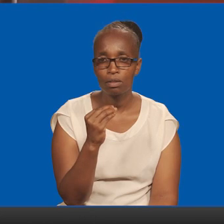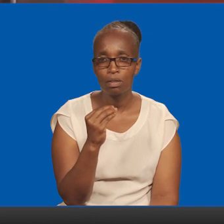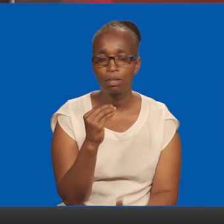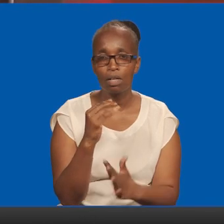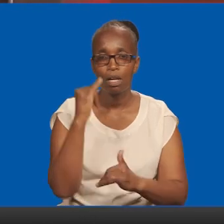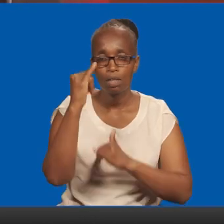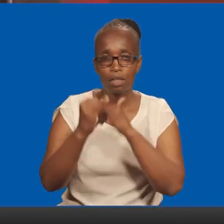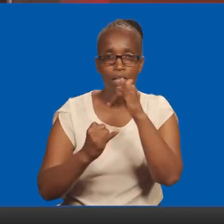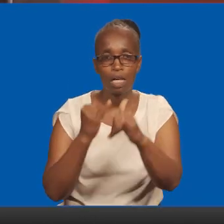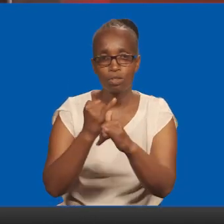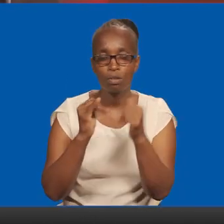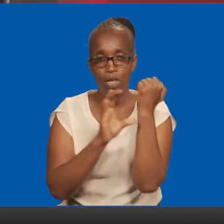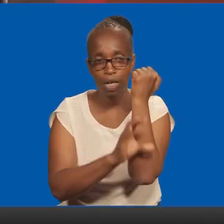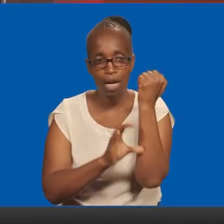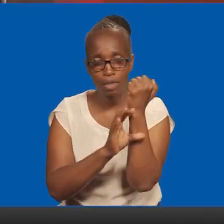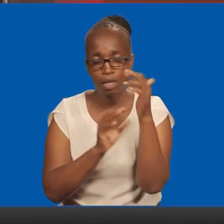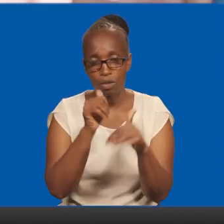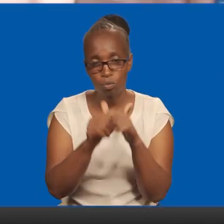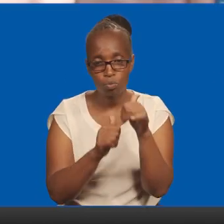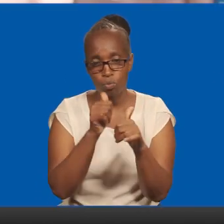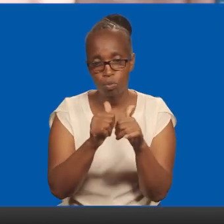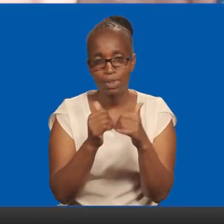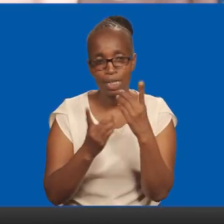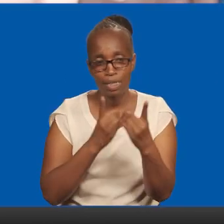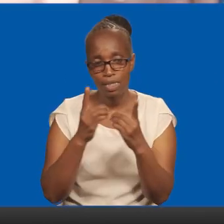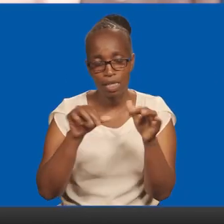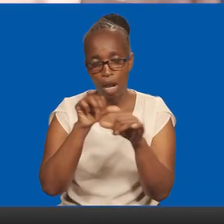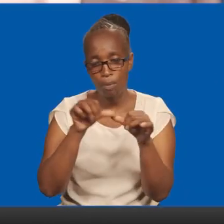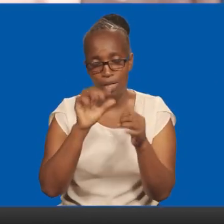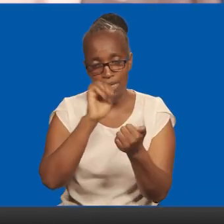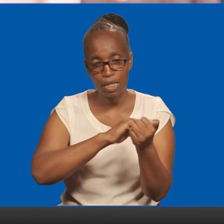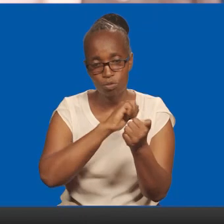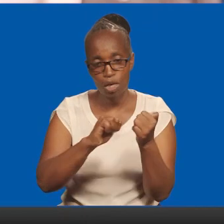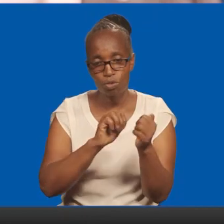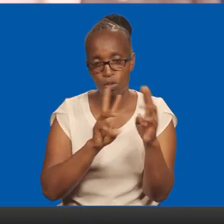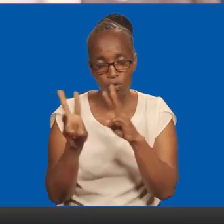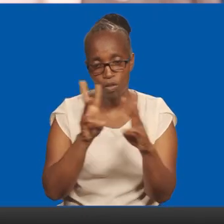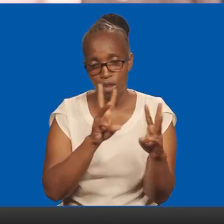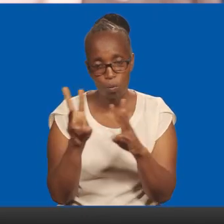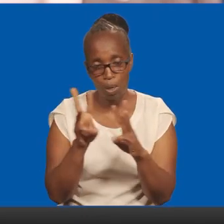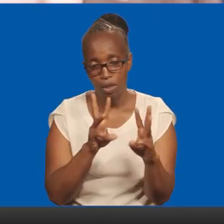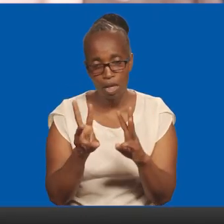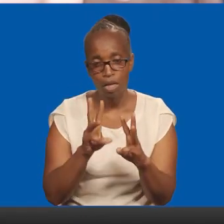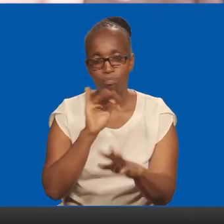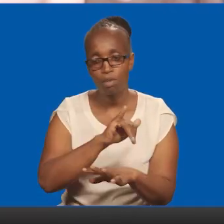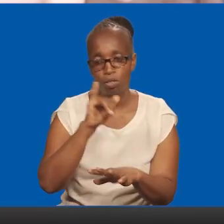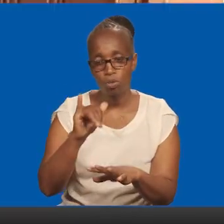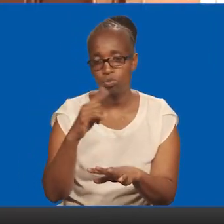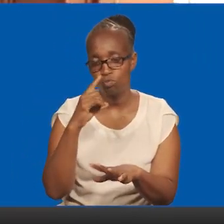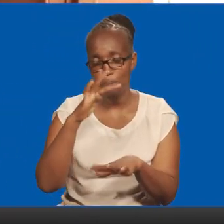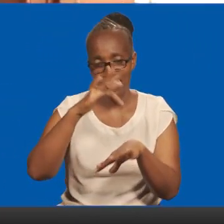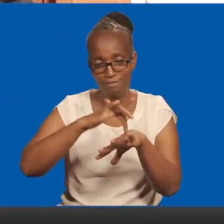kwa kuongoza uchafuzi wa mazingira yakitakiwa kufidia bara la Afrika, kwani ndio wanaoadhiriwa pakubwa na mabadiliko ya